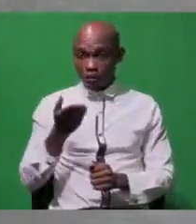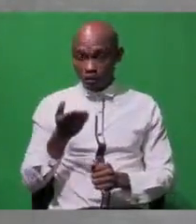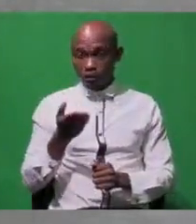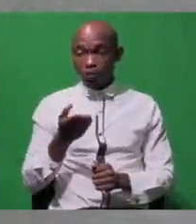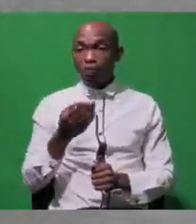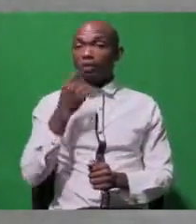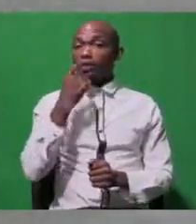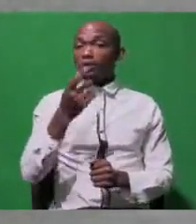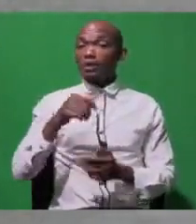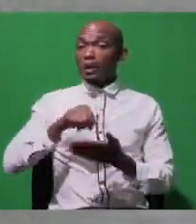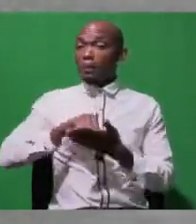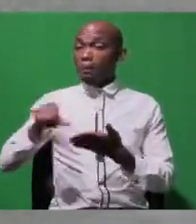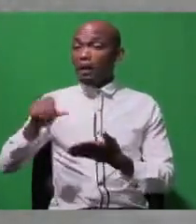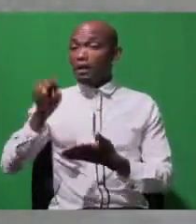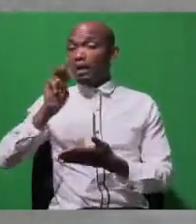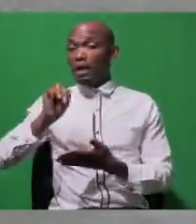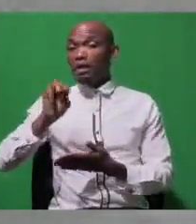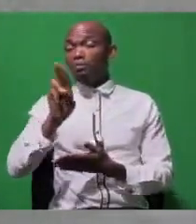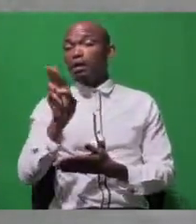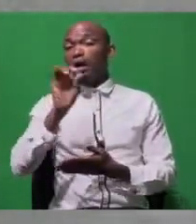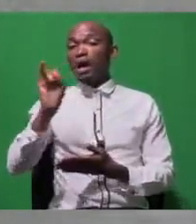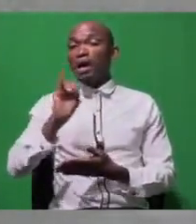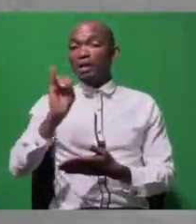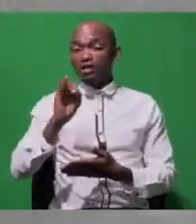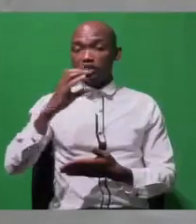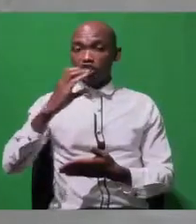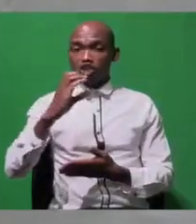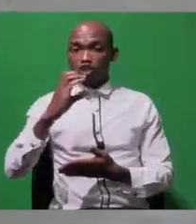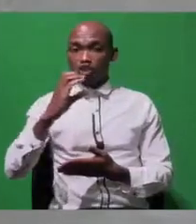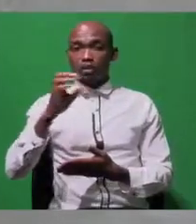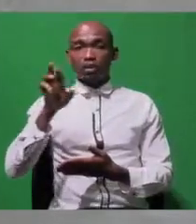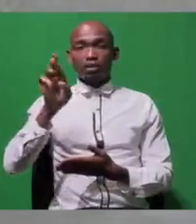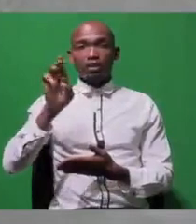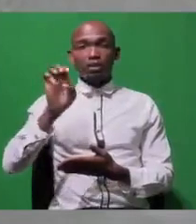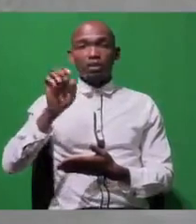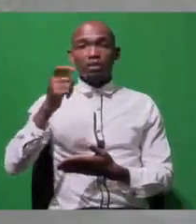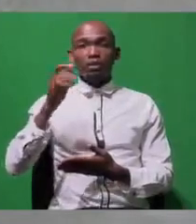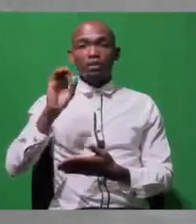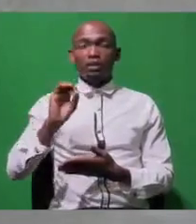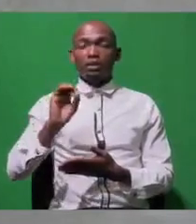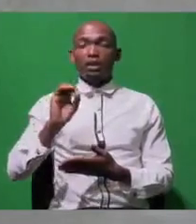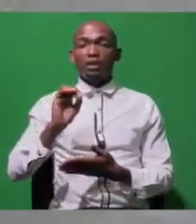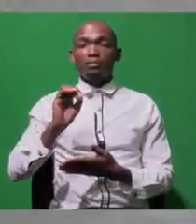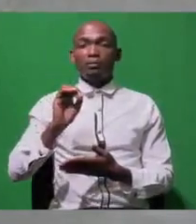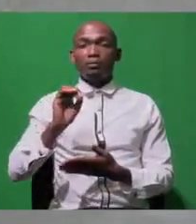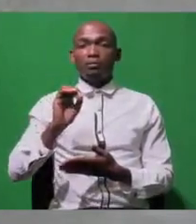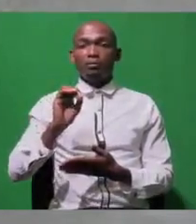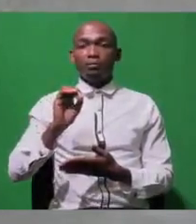When you say paid M. Haji a creditor by check, less 10%